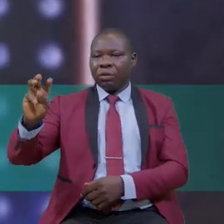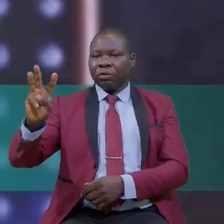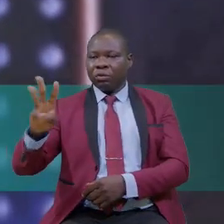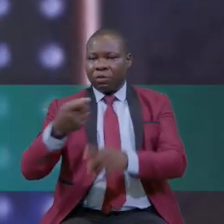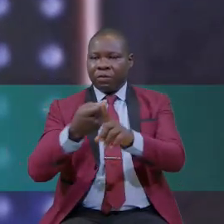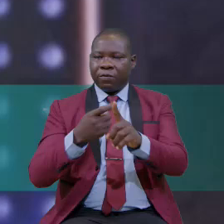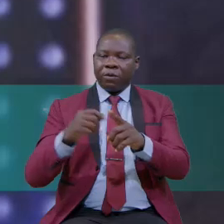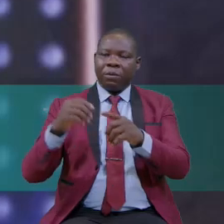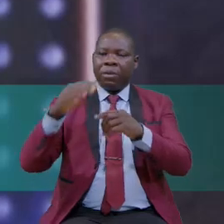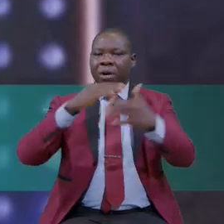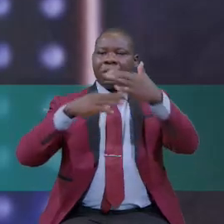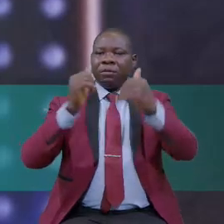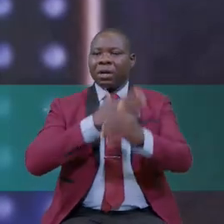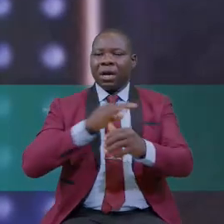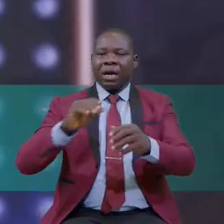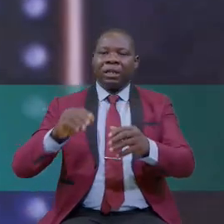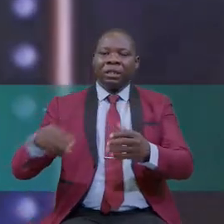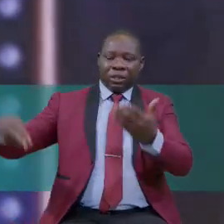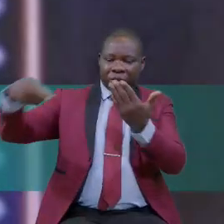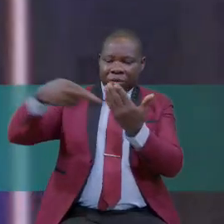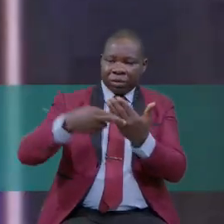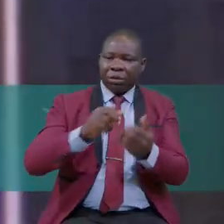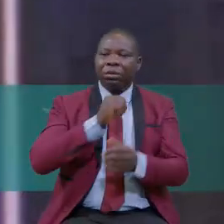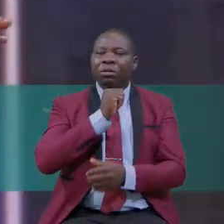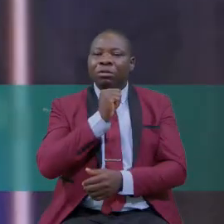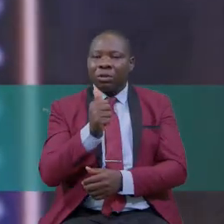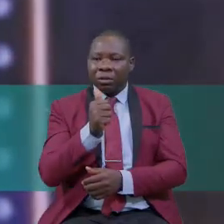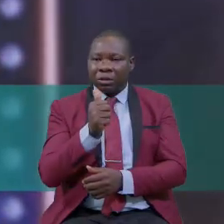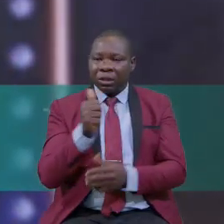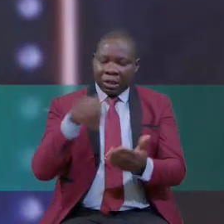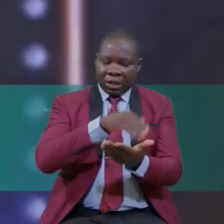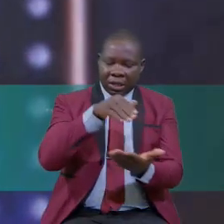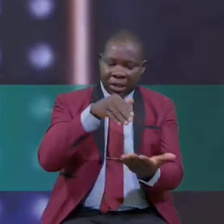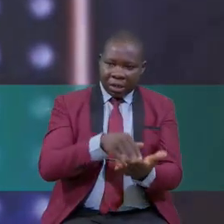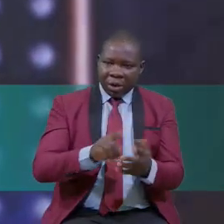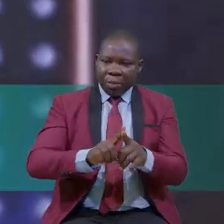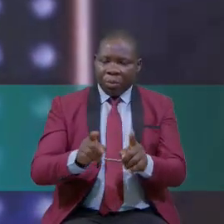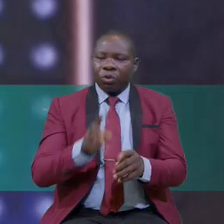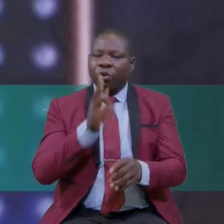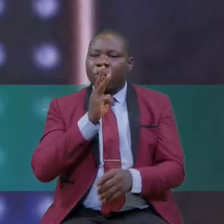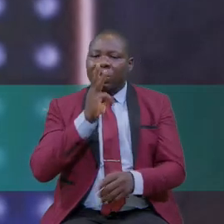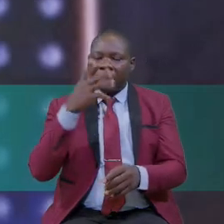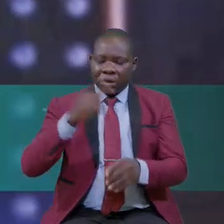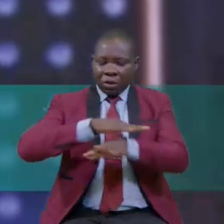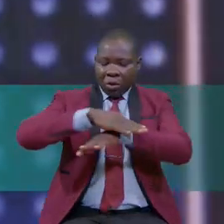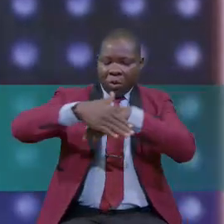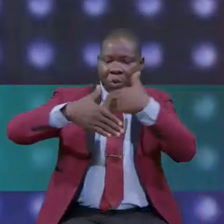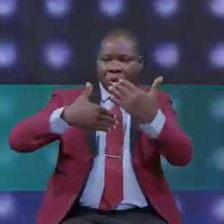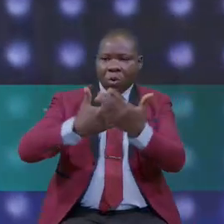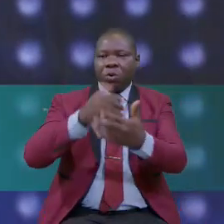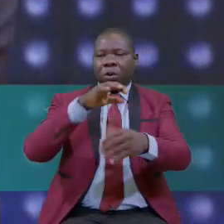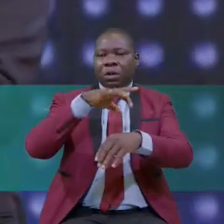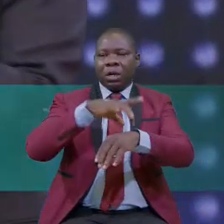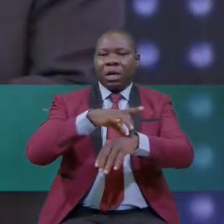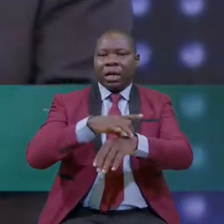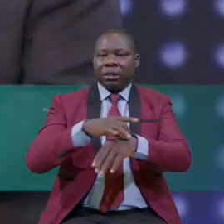not see but WTH the whole earth water the Earth it says and he